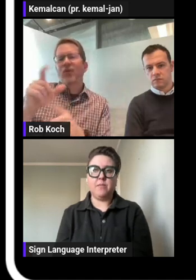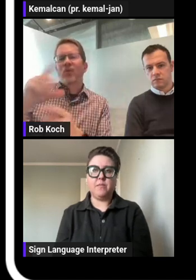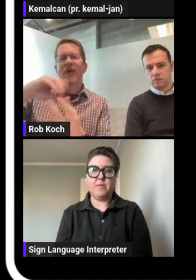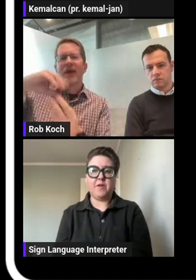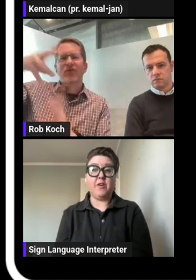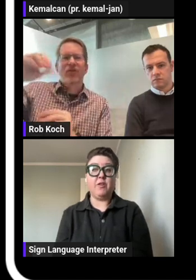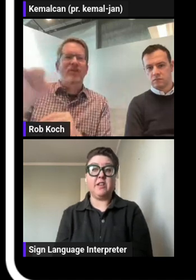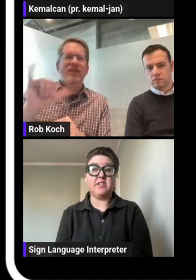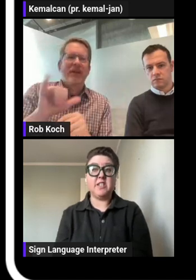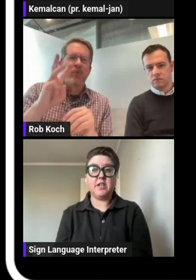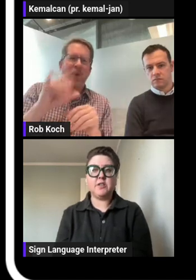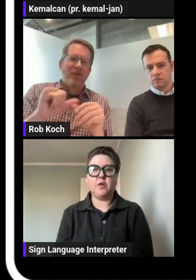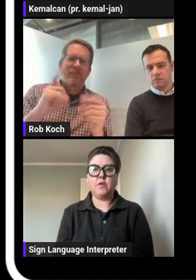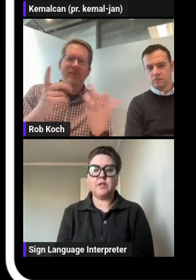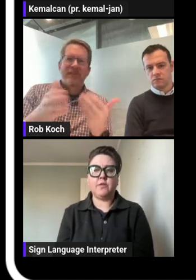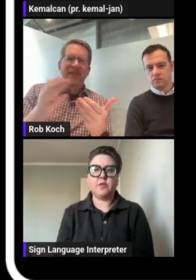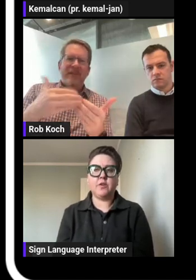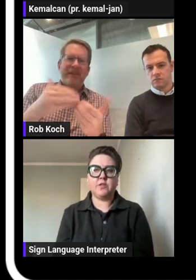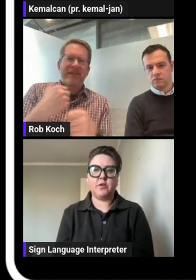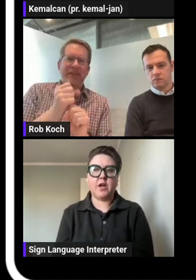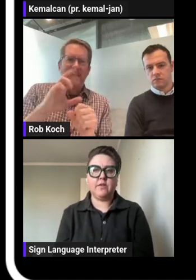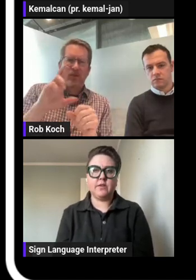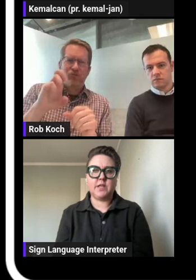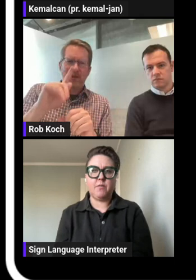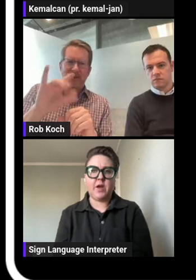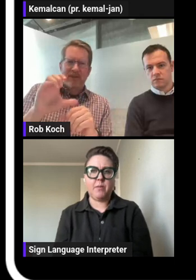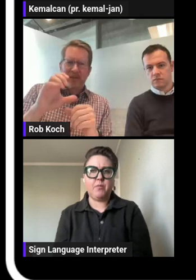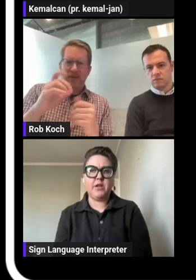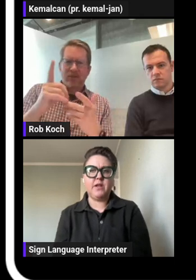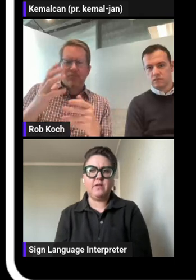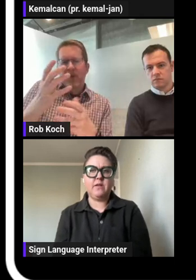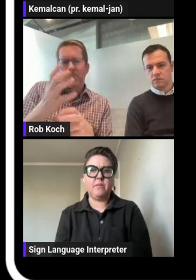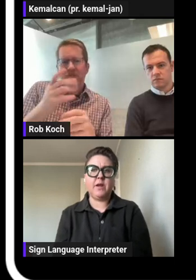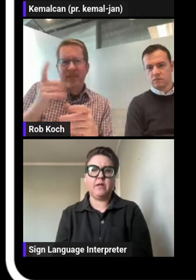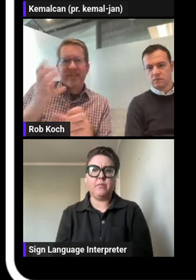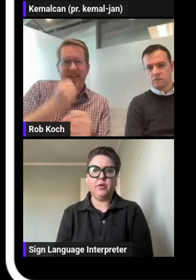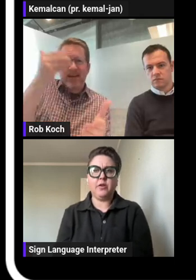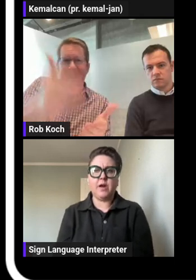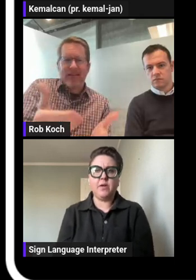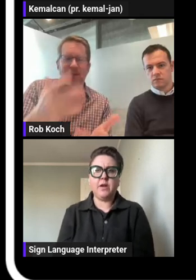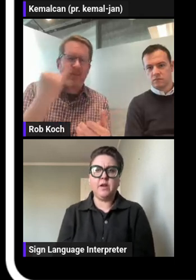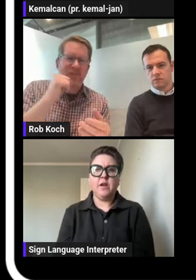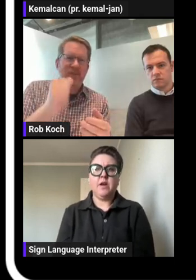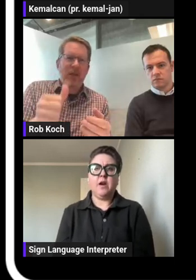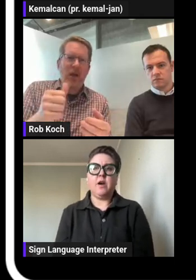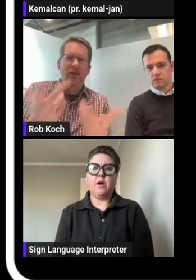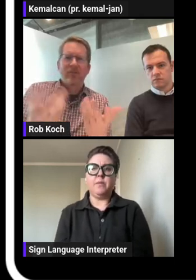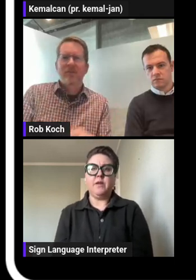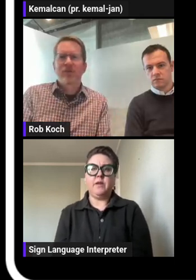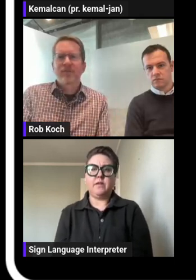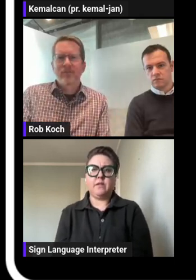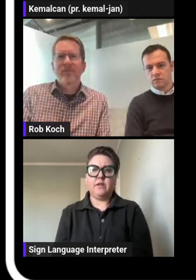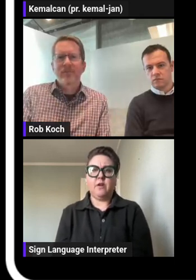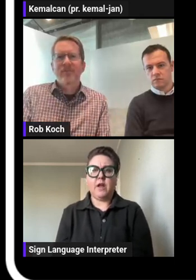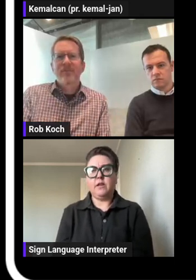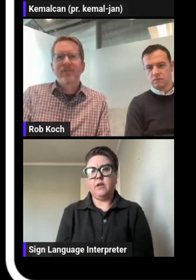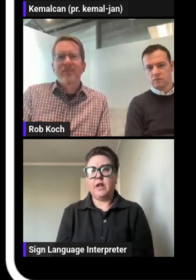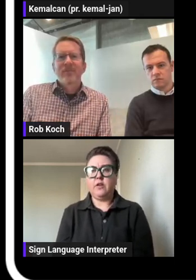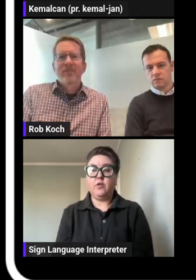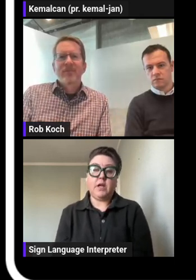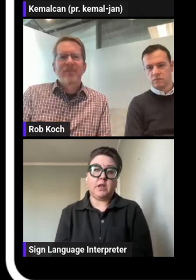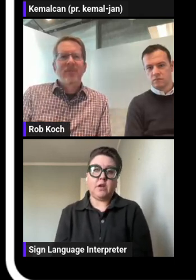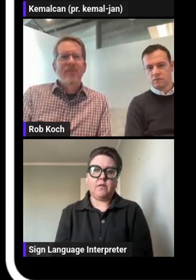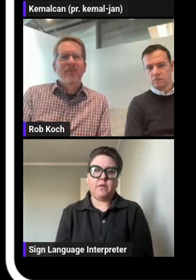it very realistic. So those avatars are kind of the same way, pretty easy to make them look that way. It's,